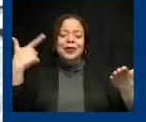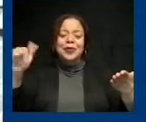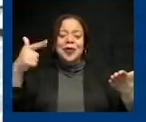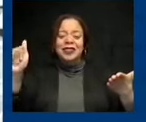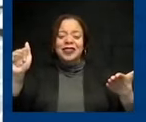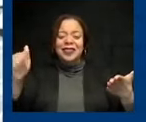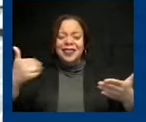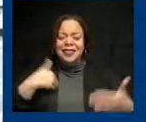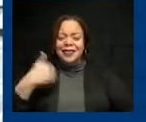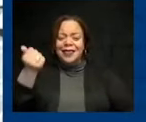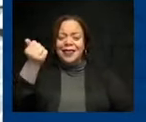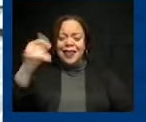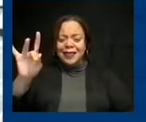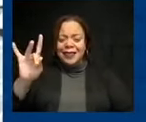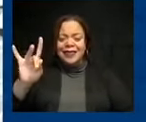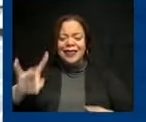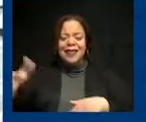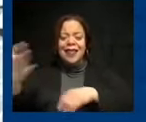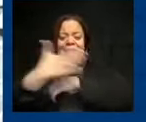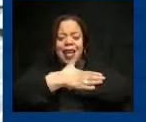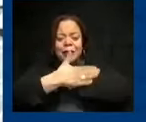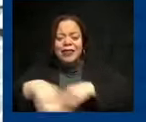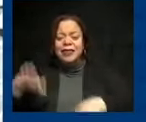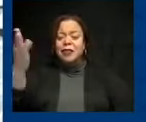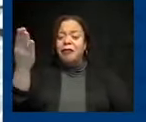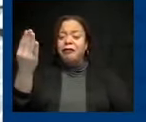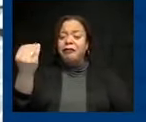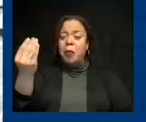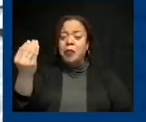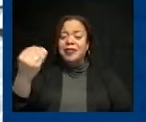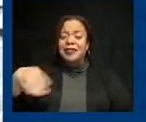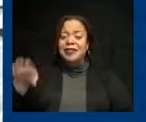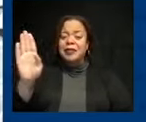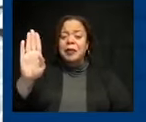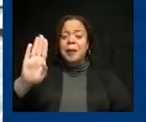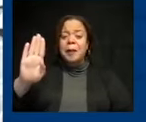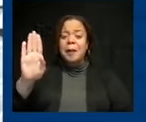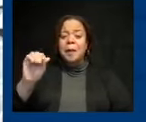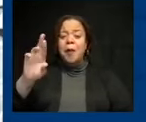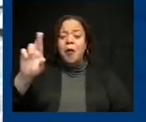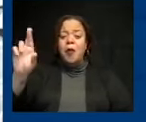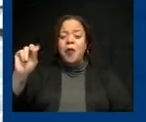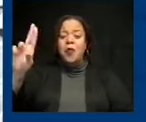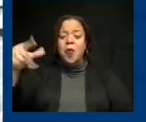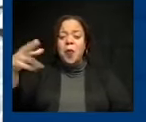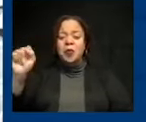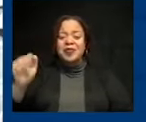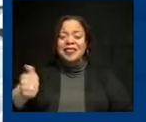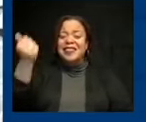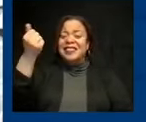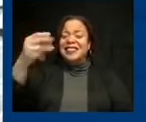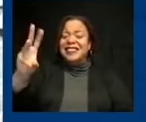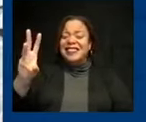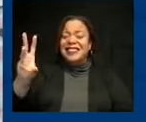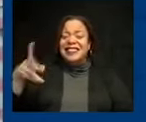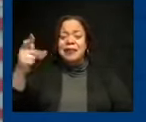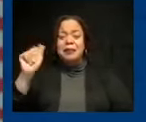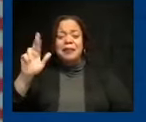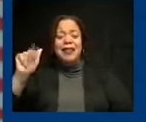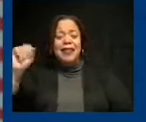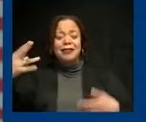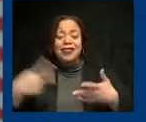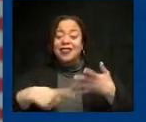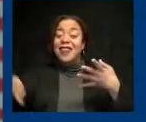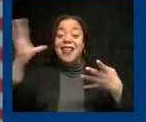64 parishes, 11 census areas in Alaska, and of course, the District of Columbia.